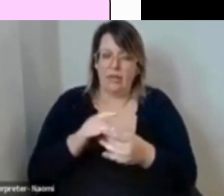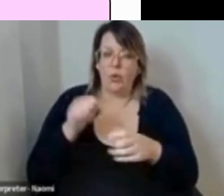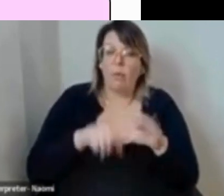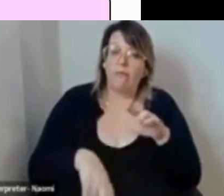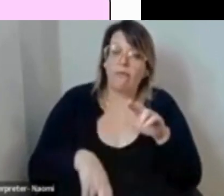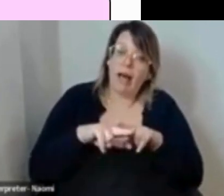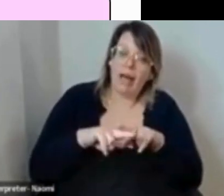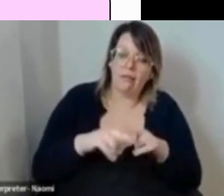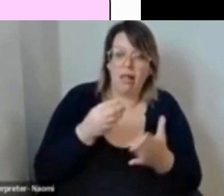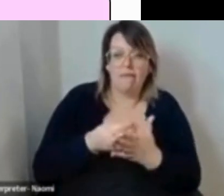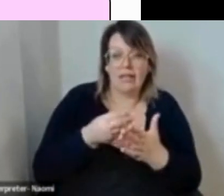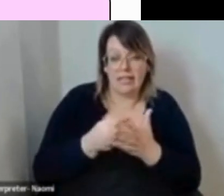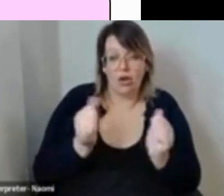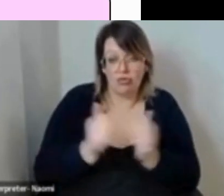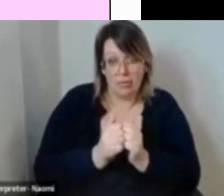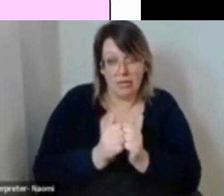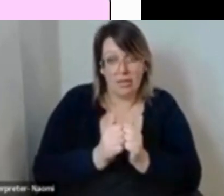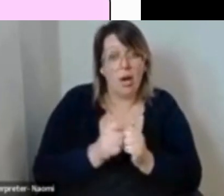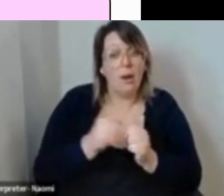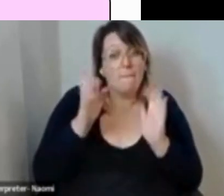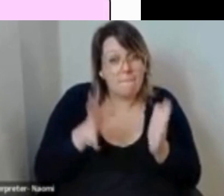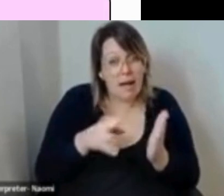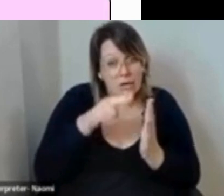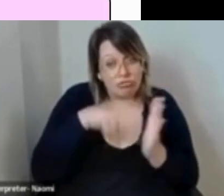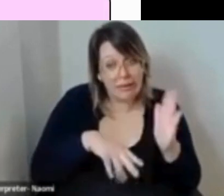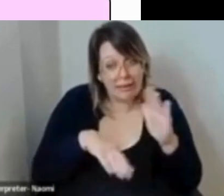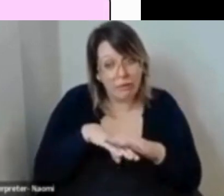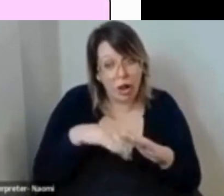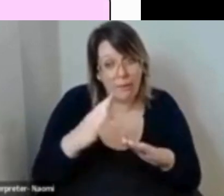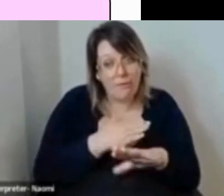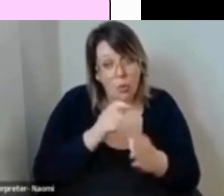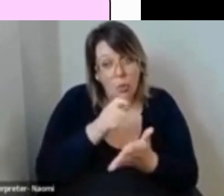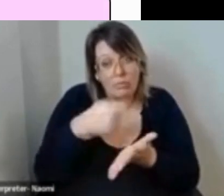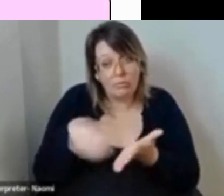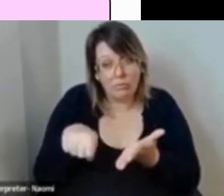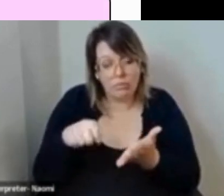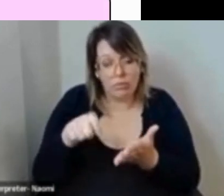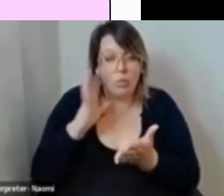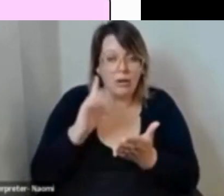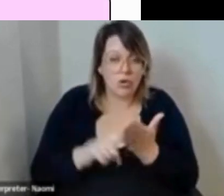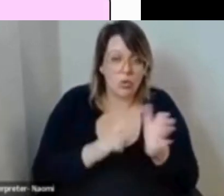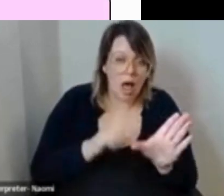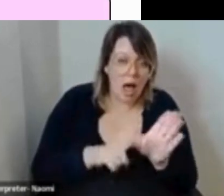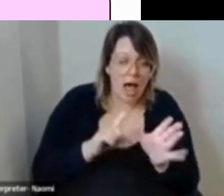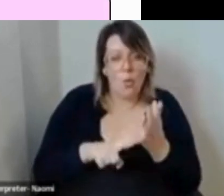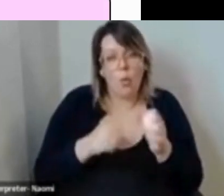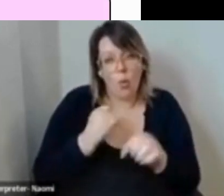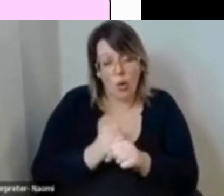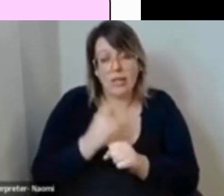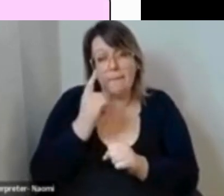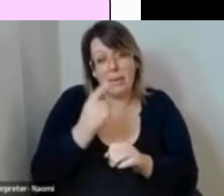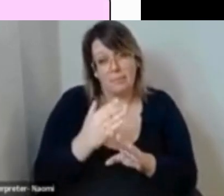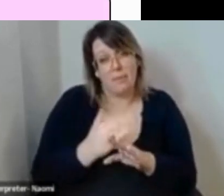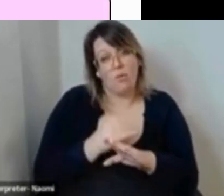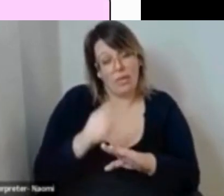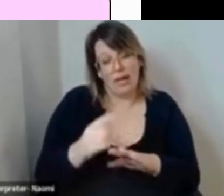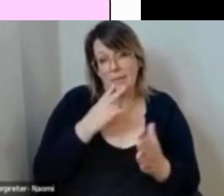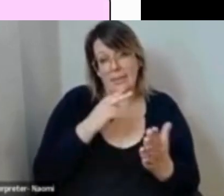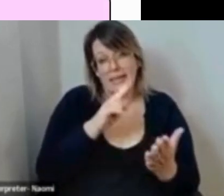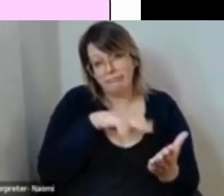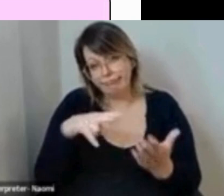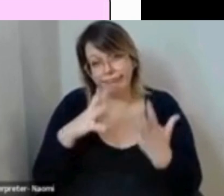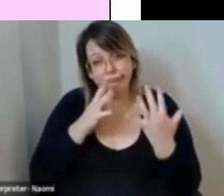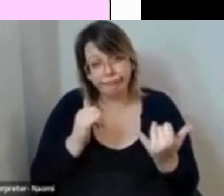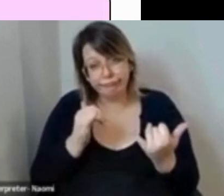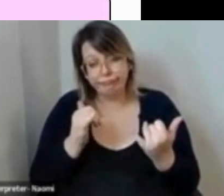in full before you sign the funding agreement in July and August, but ahead of that, please do use the quick reference guide to help